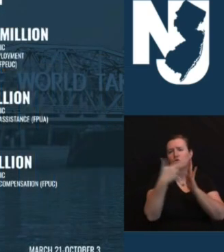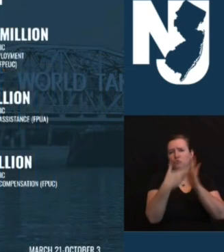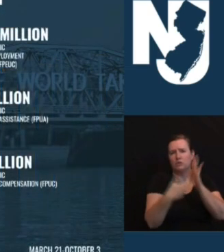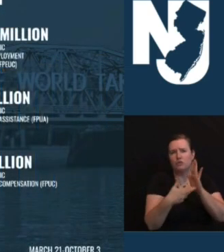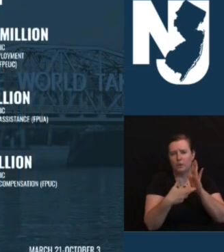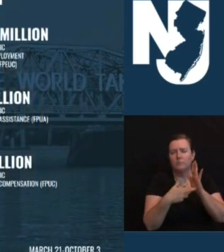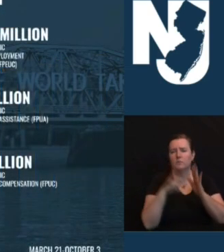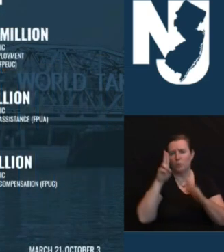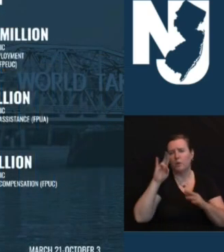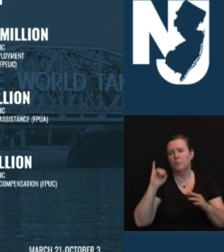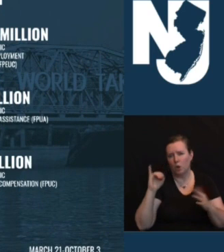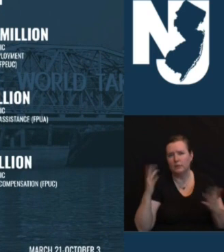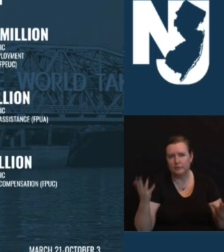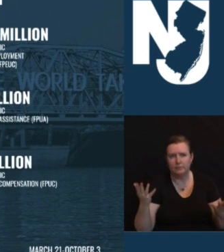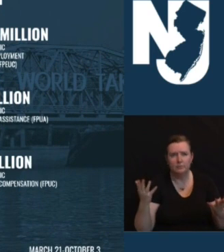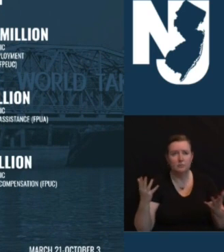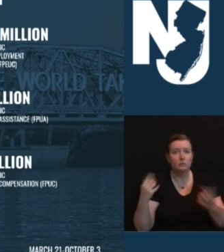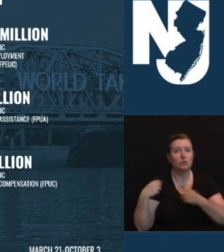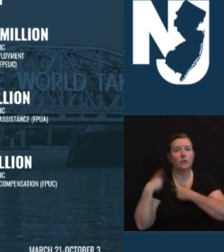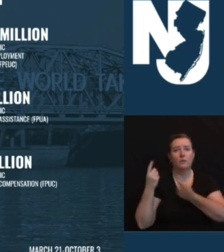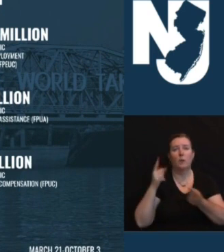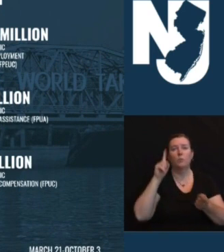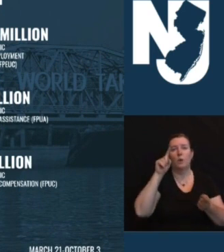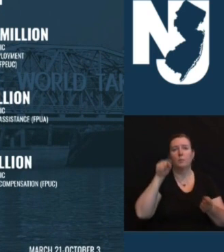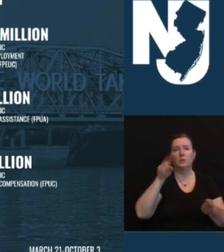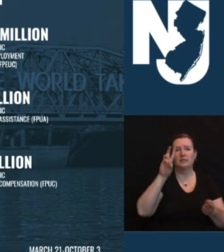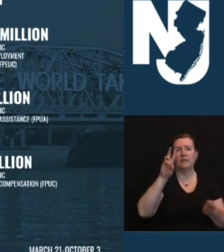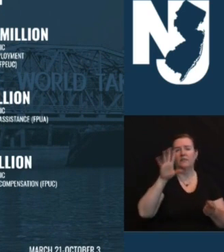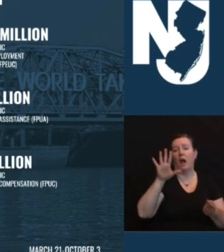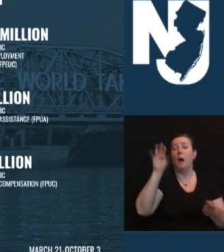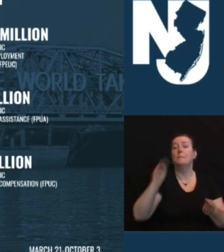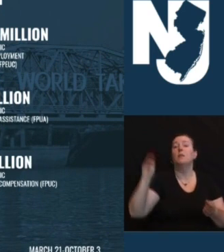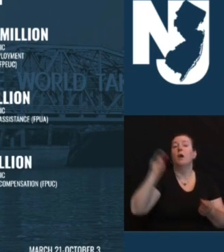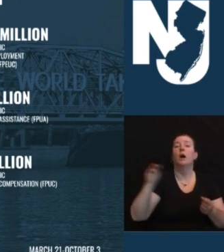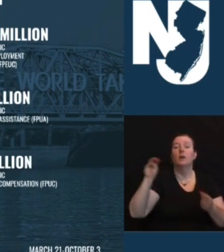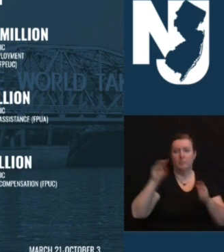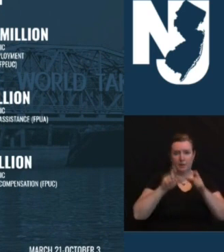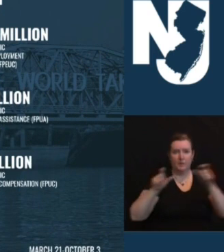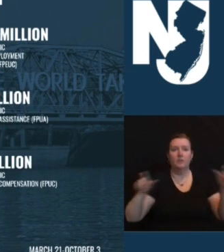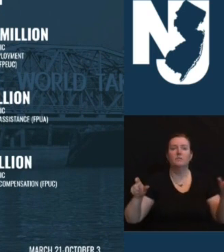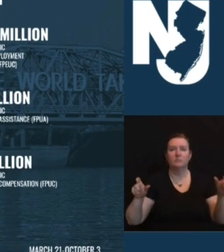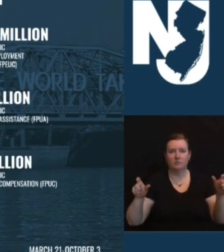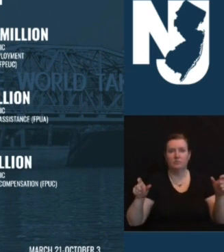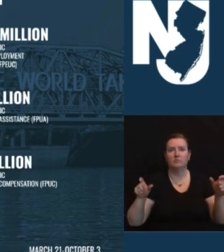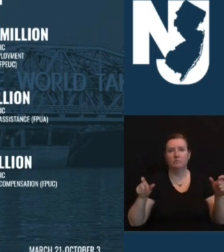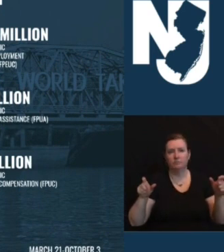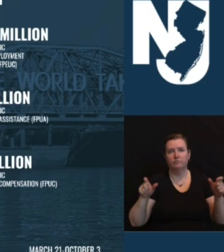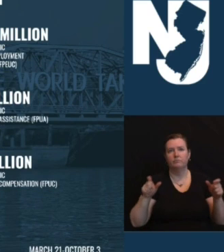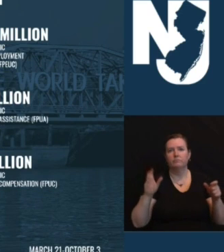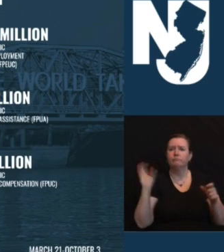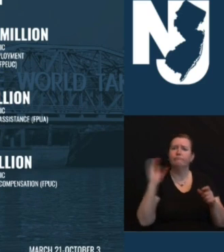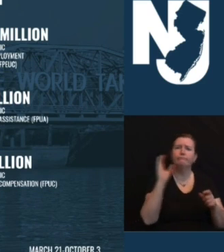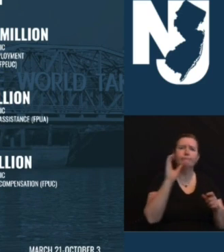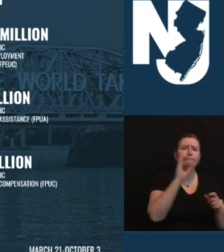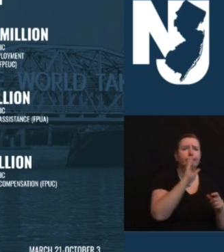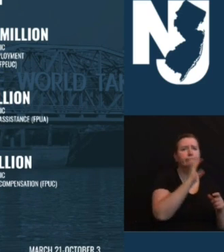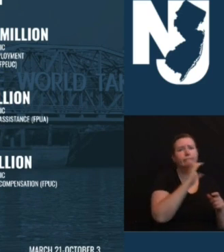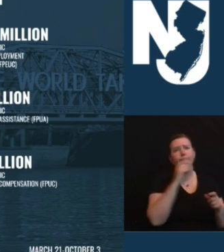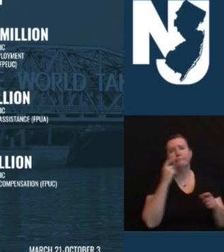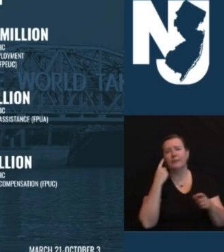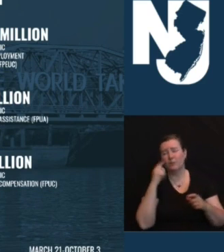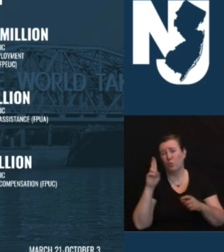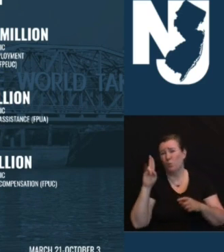than 1.65 million New Jerseyans have sought unemployment benefits since the beginning of the public health emergency in